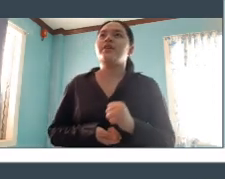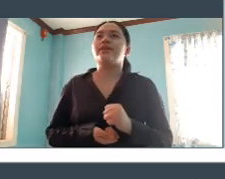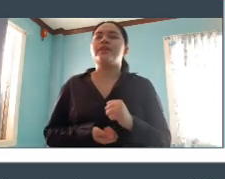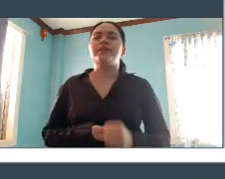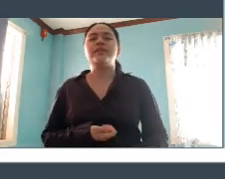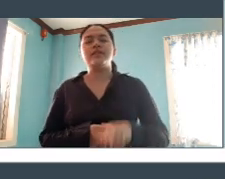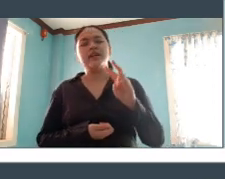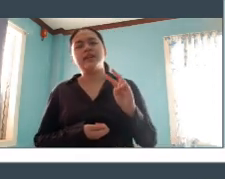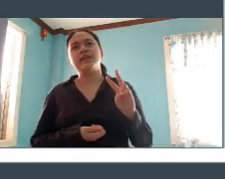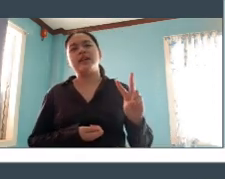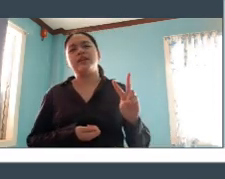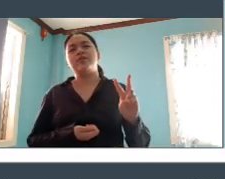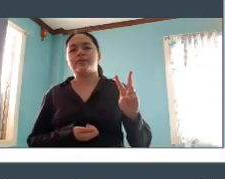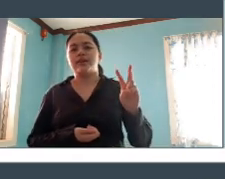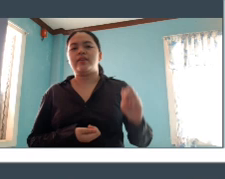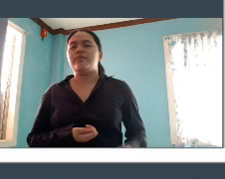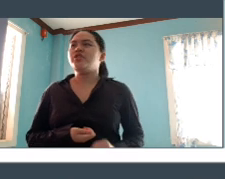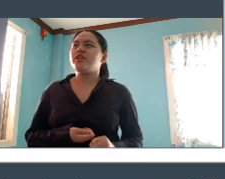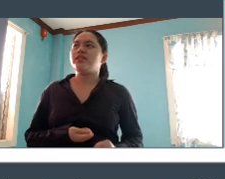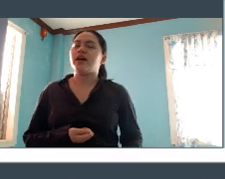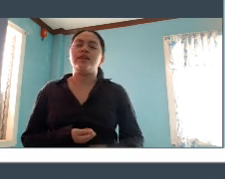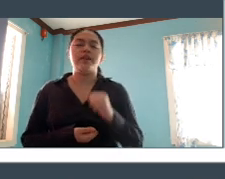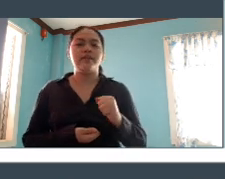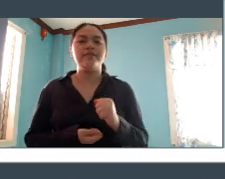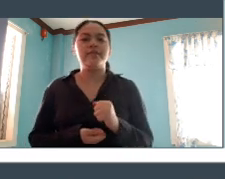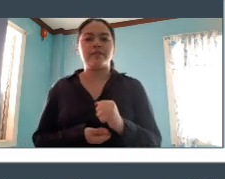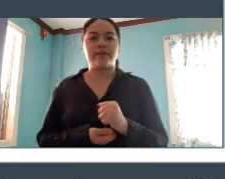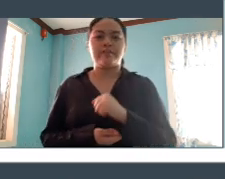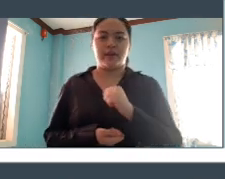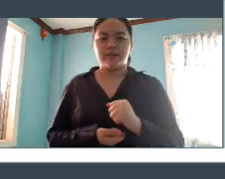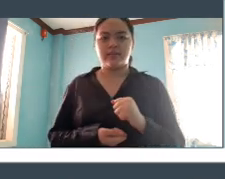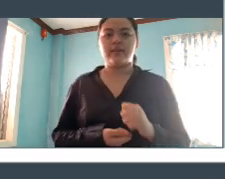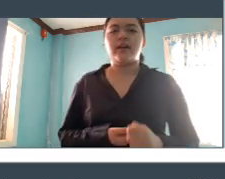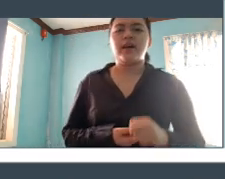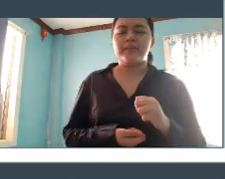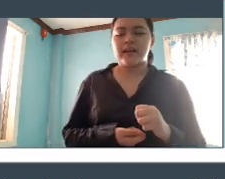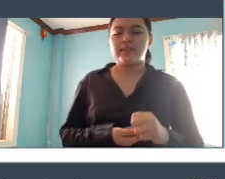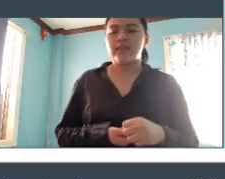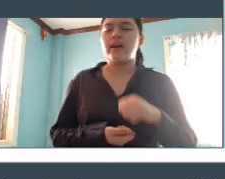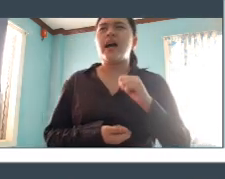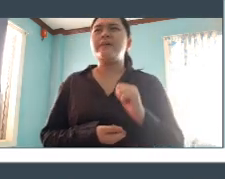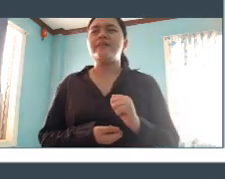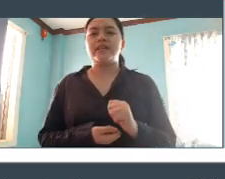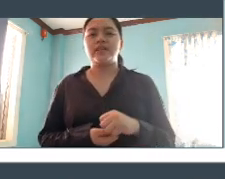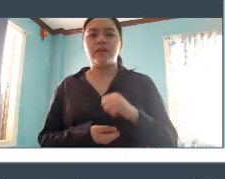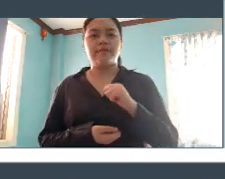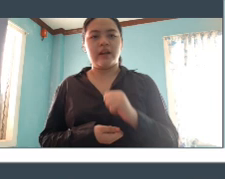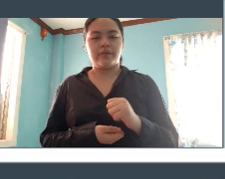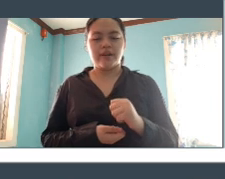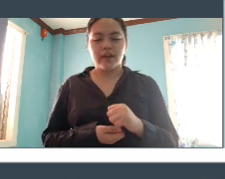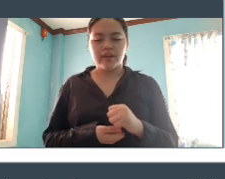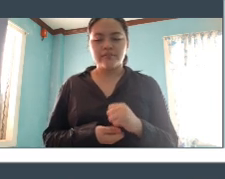Here we are to the second category, which is the non-flowering plants. A plant absent